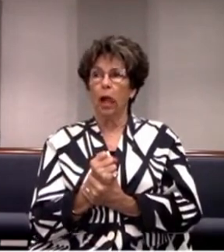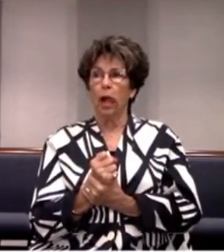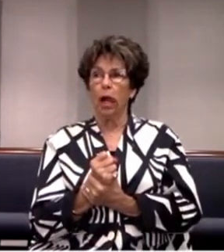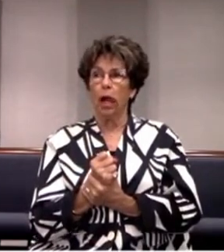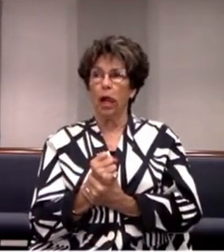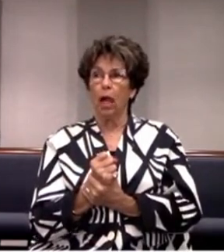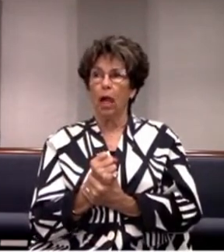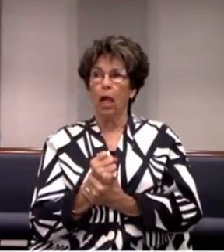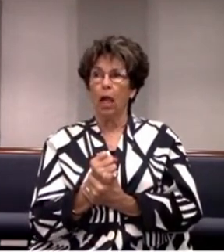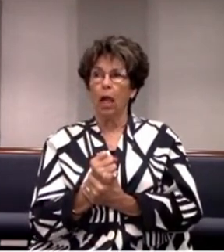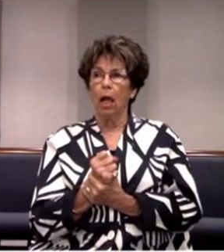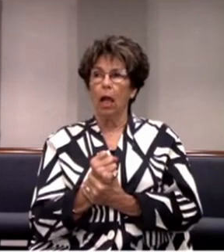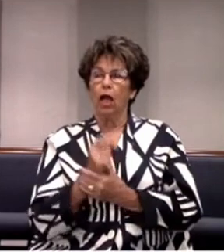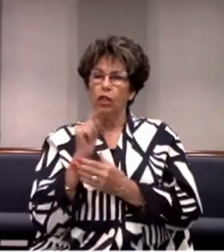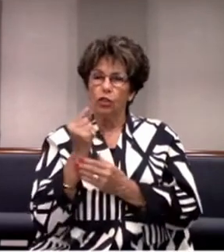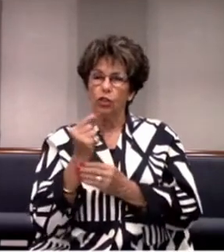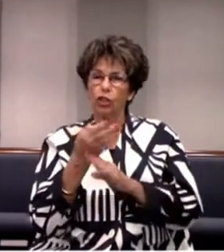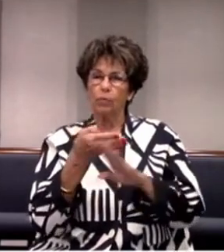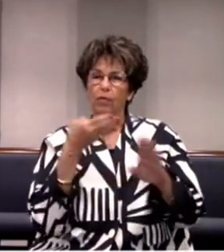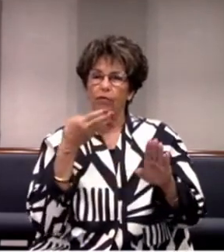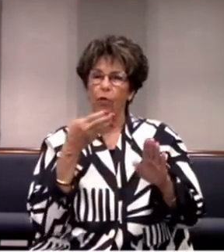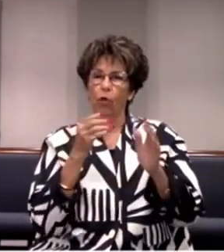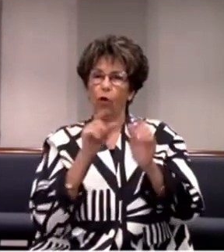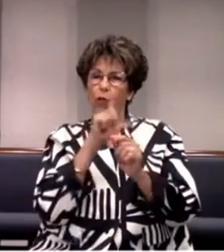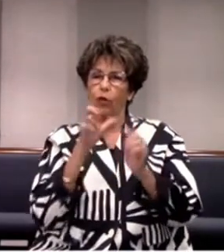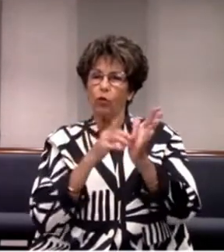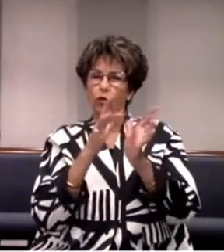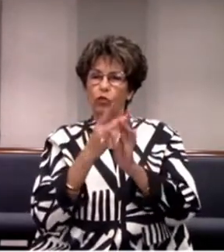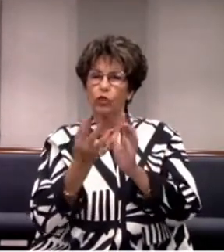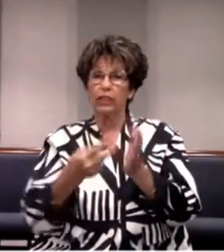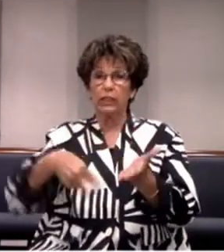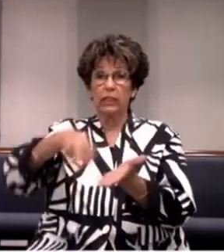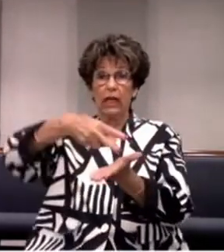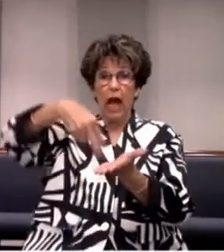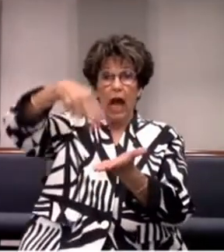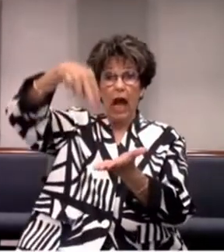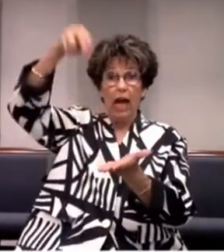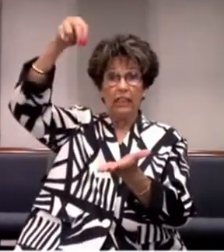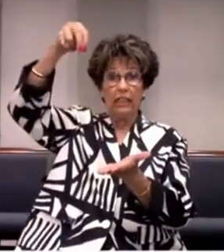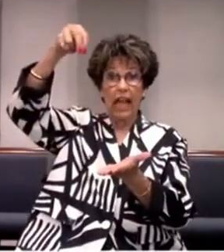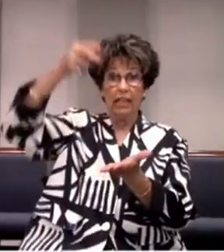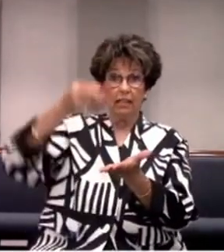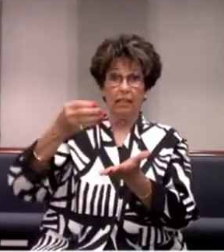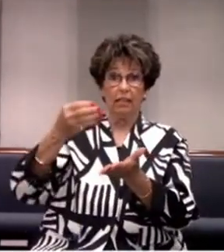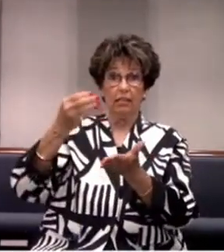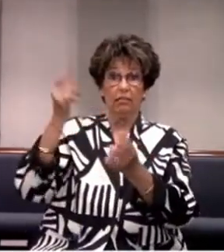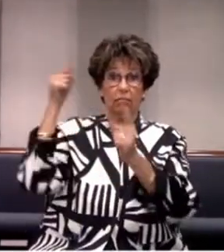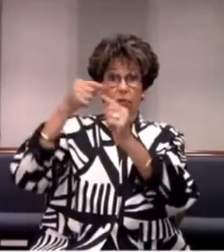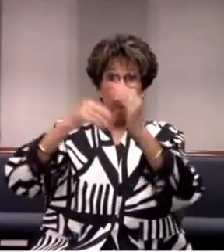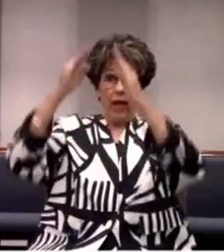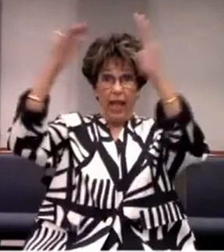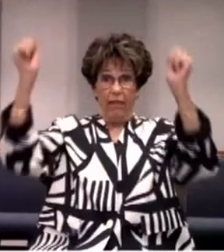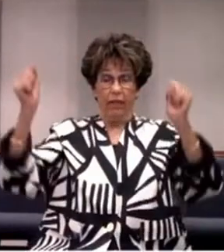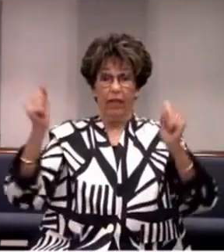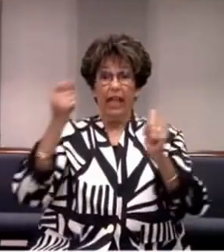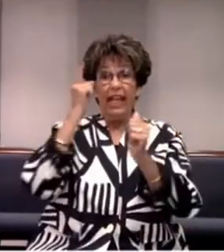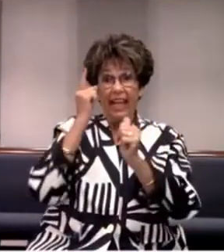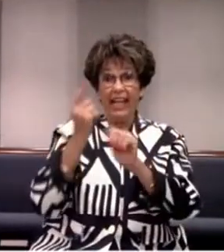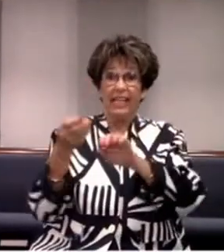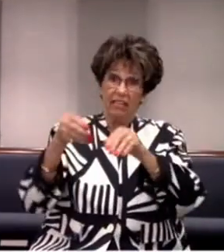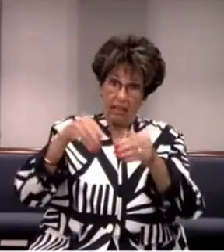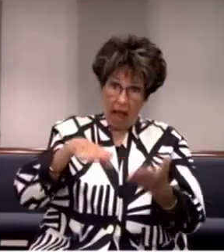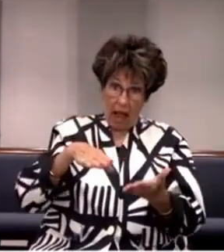right before the Lord Jesus ascends up into heaven. So he has died, he has been buried, he